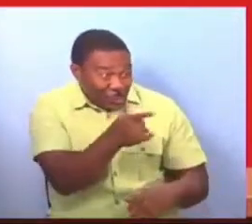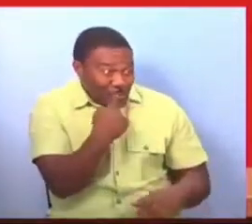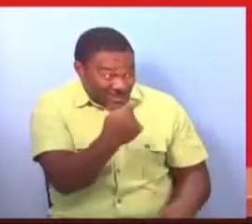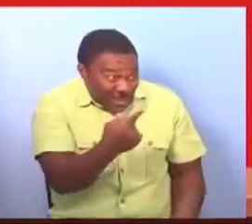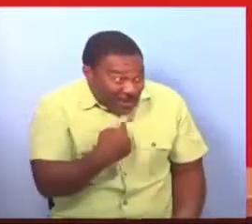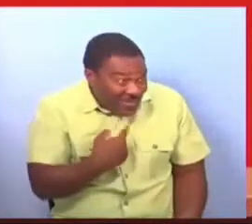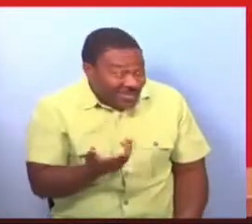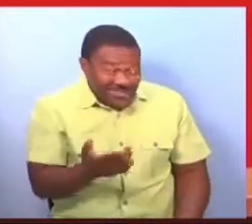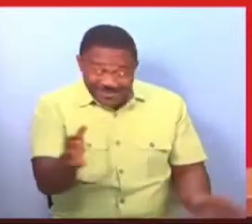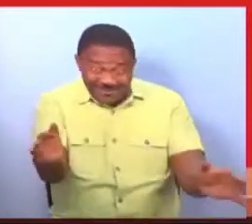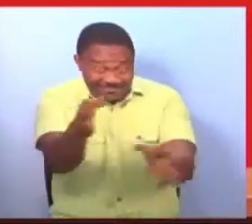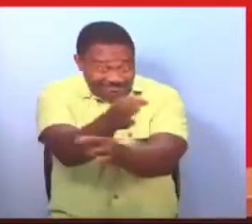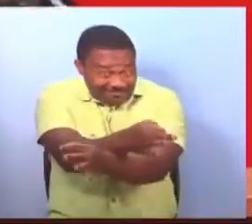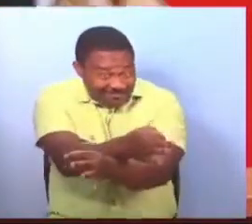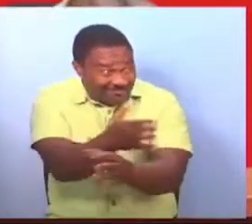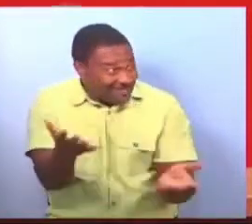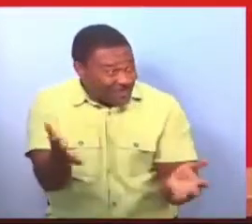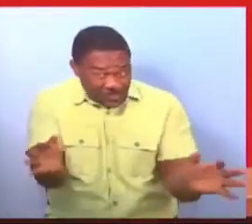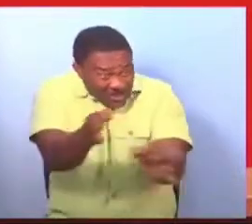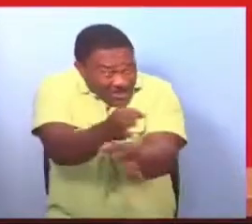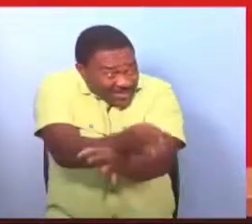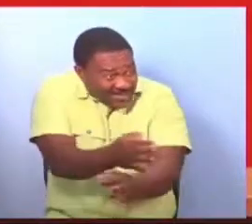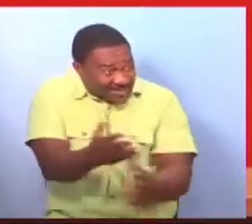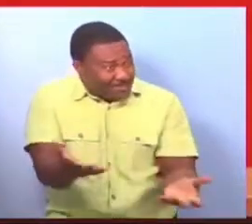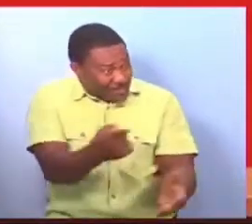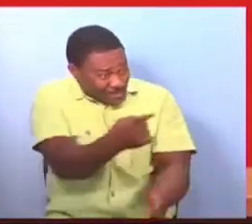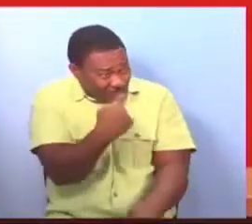because what you said was that you are yielding to him.